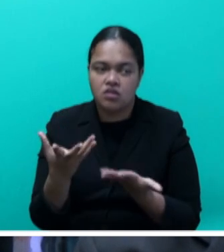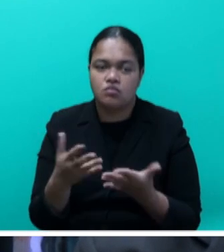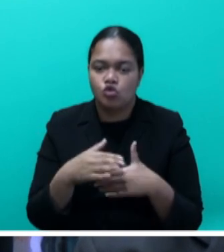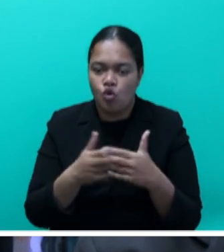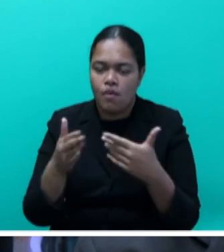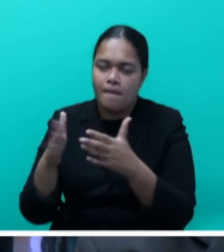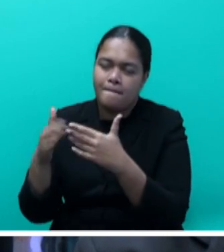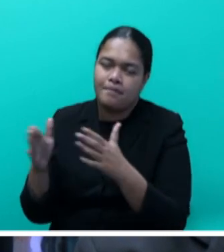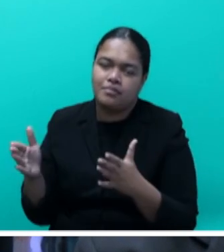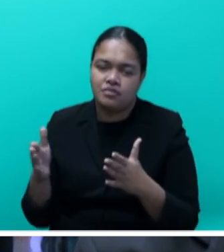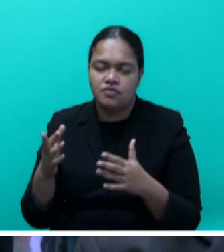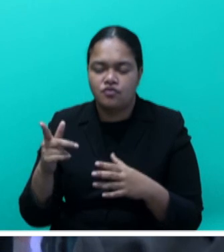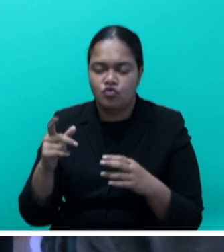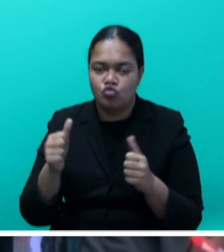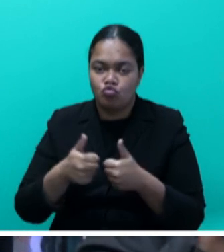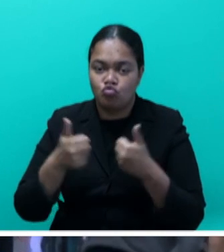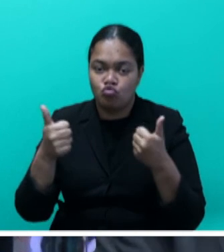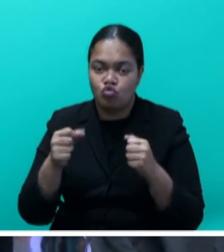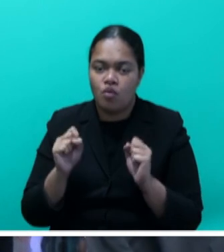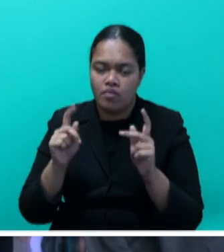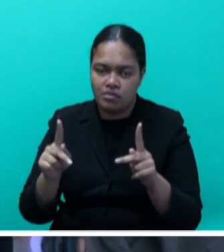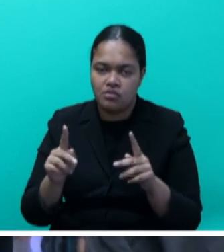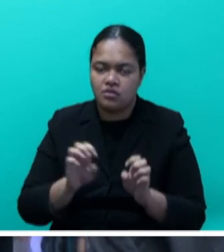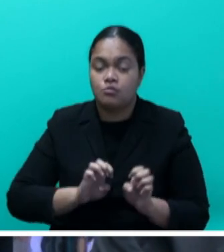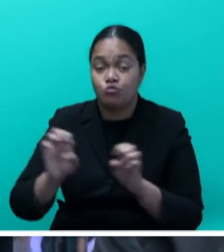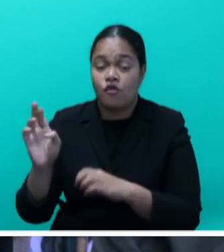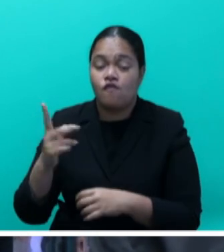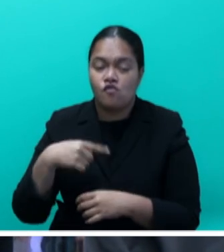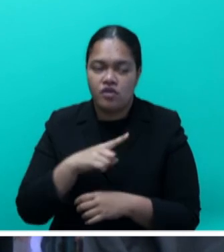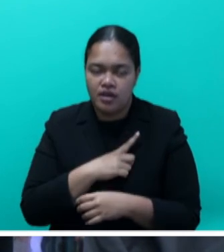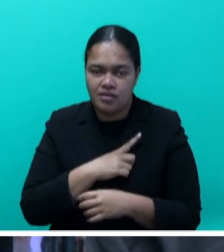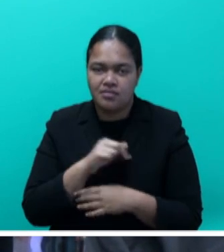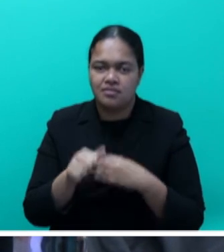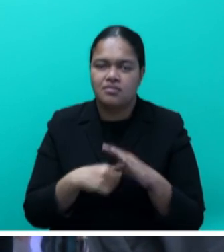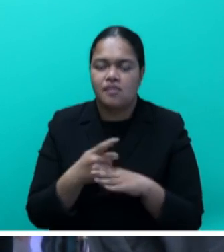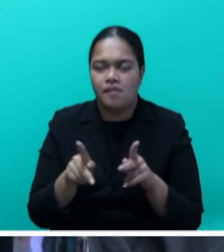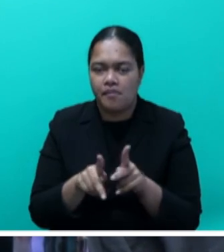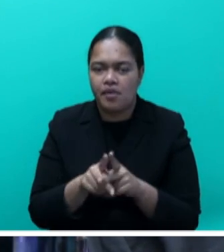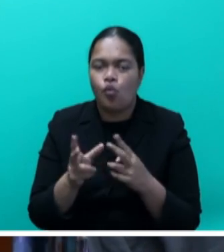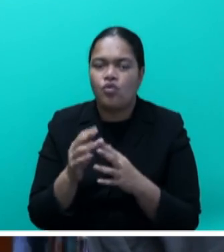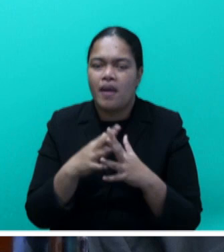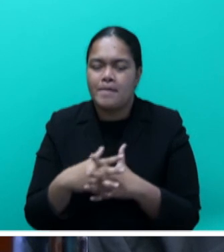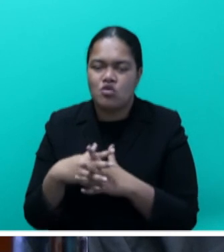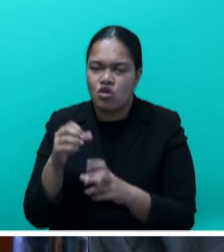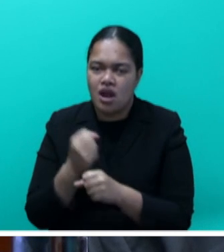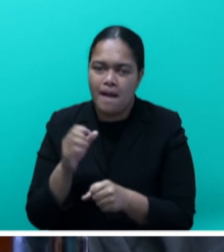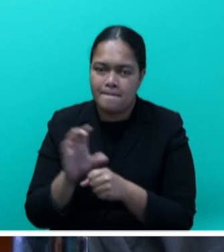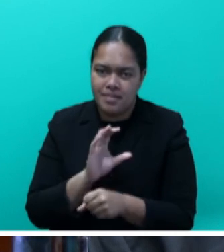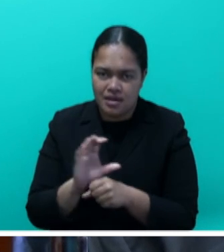Fijian businesses, creating opportunities for export products, and establishing vital partnerships with American companies.